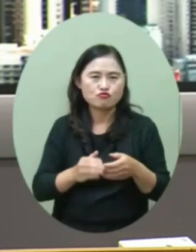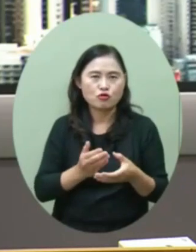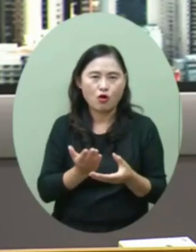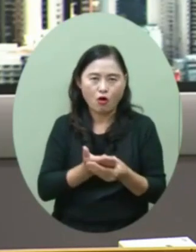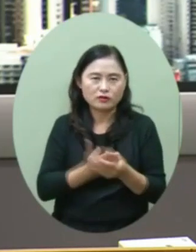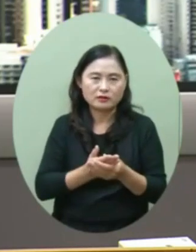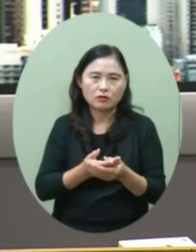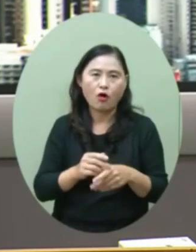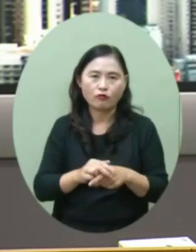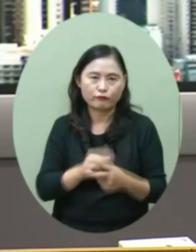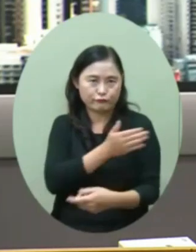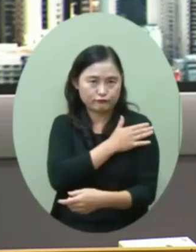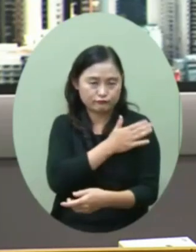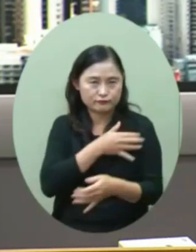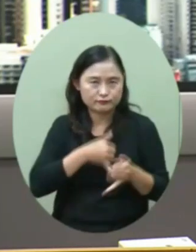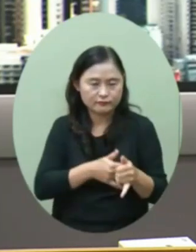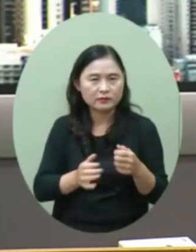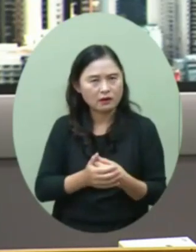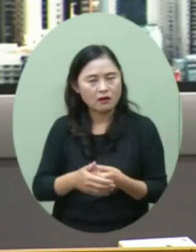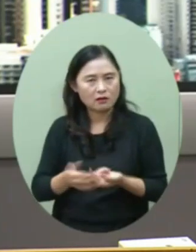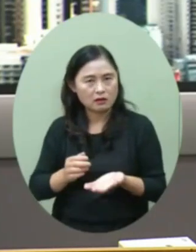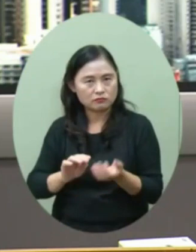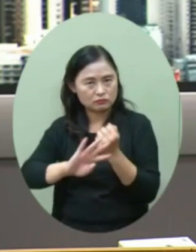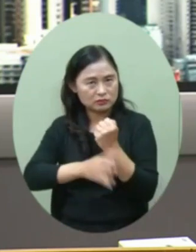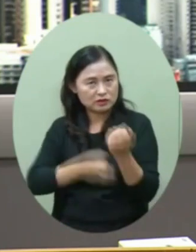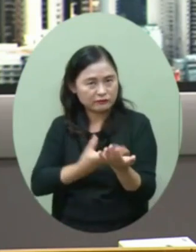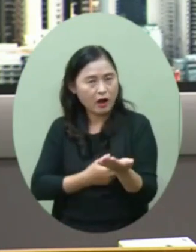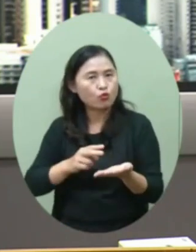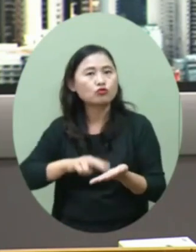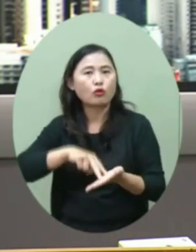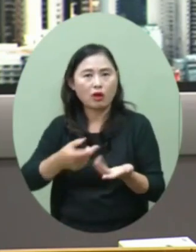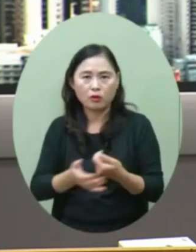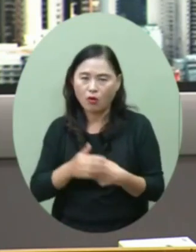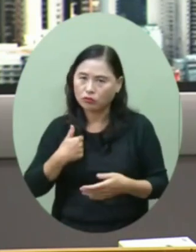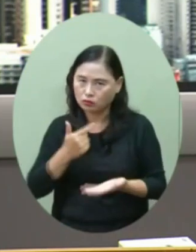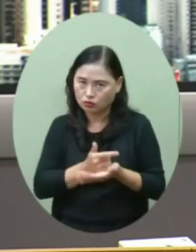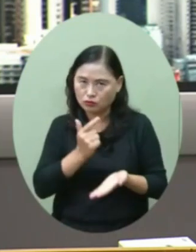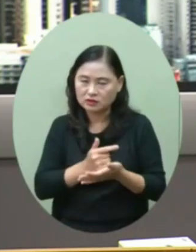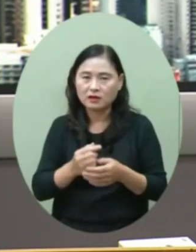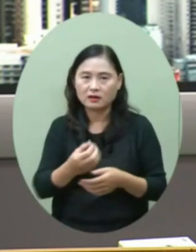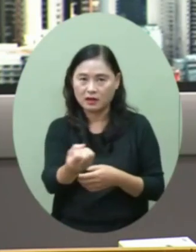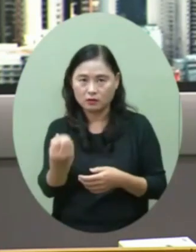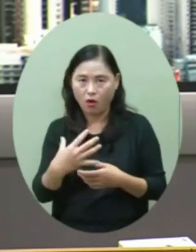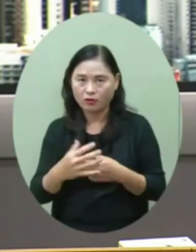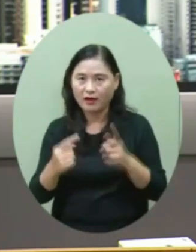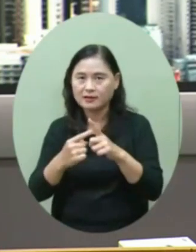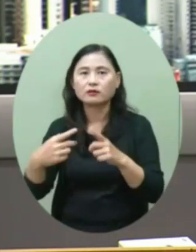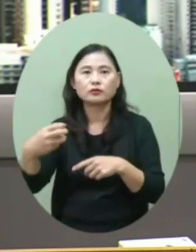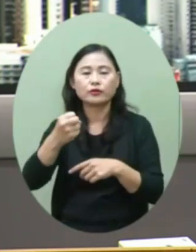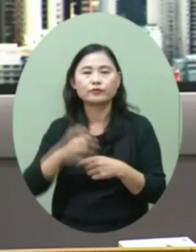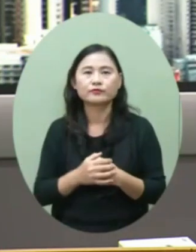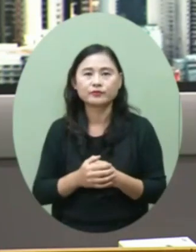of significance to. You also mentioned about human rights. Yes, this piece of law has said at the